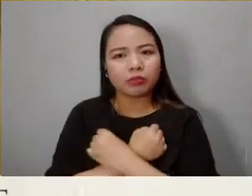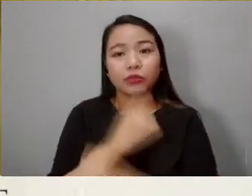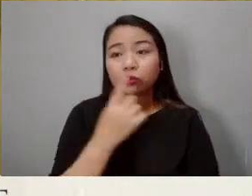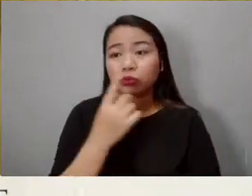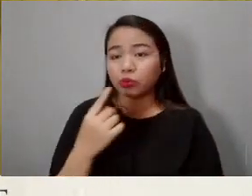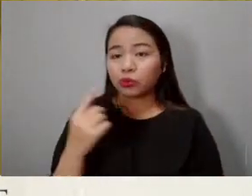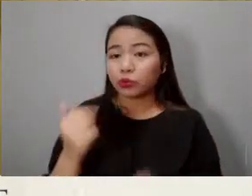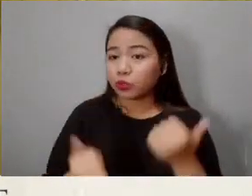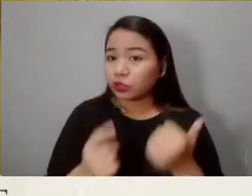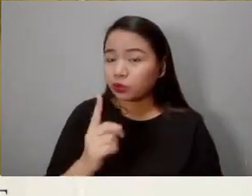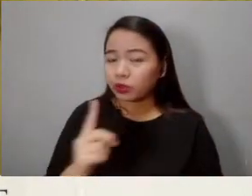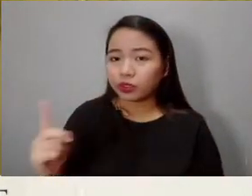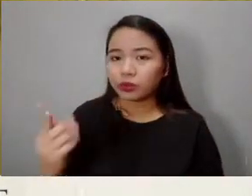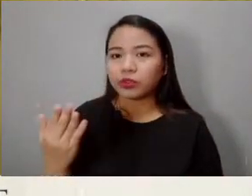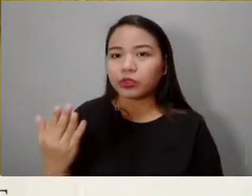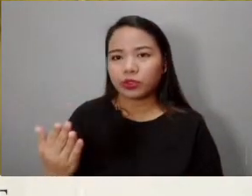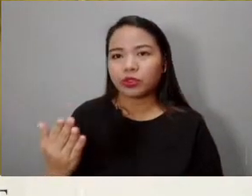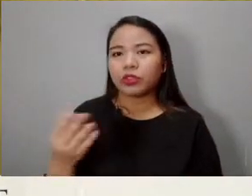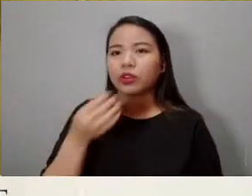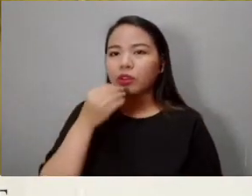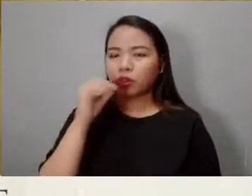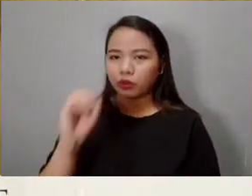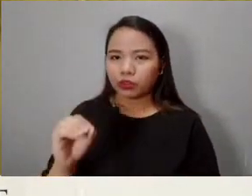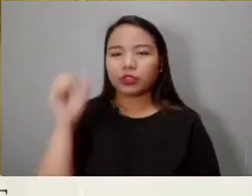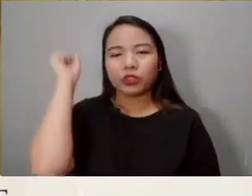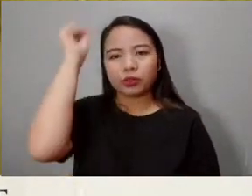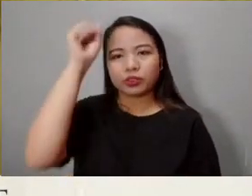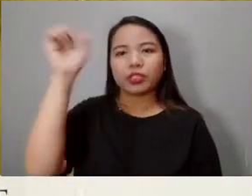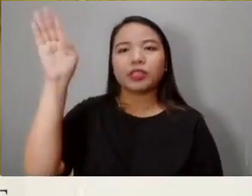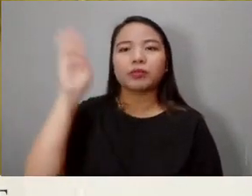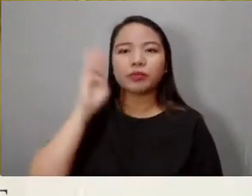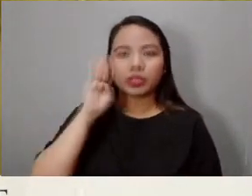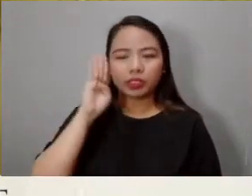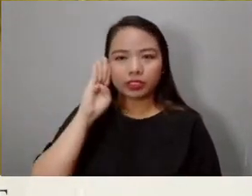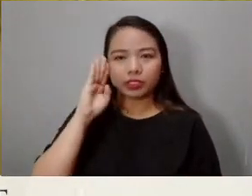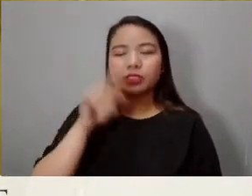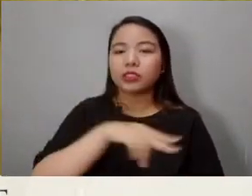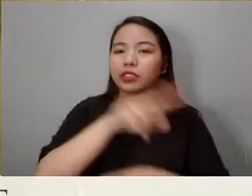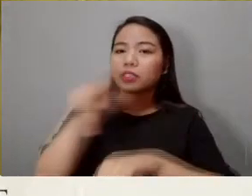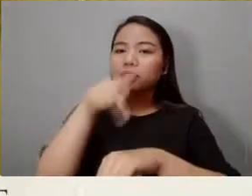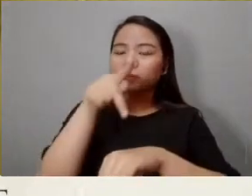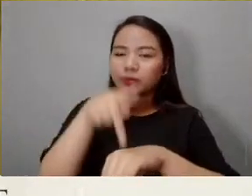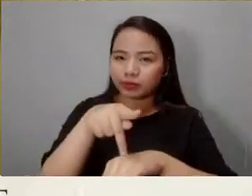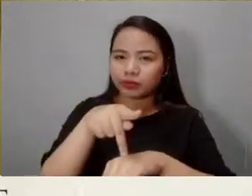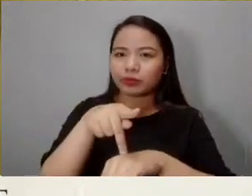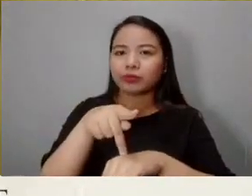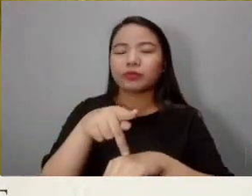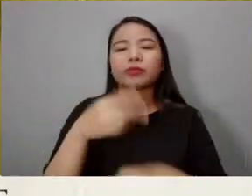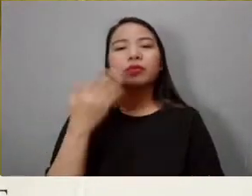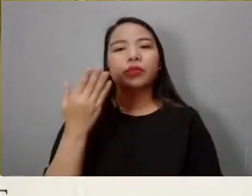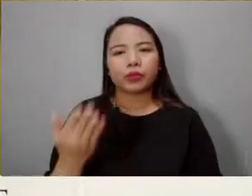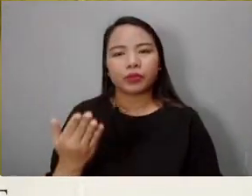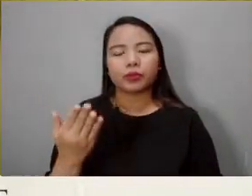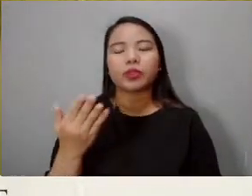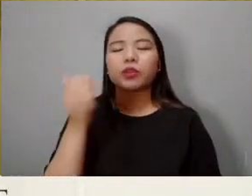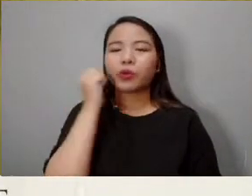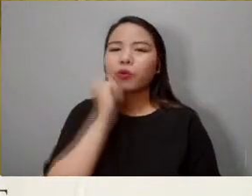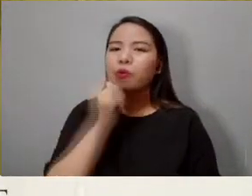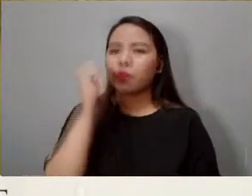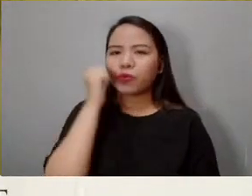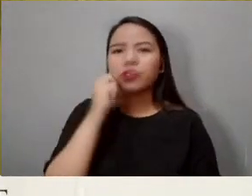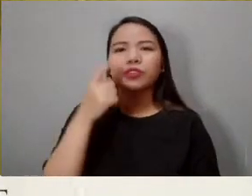the order of Saint Benedict in the Philippines, so that you may always recognize your